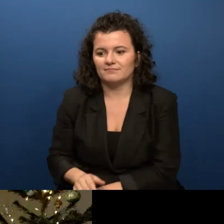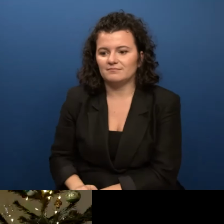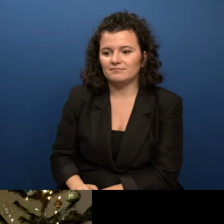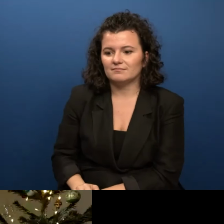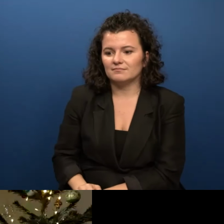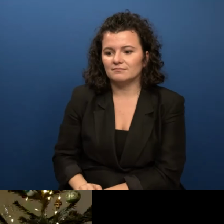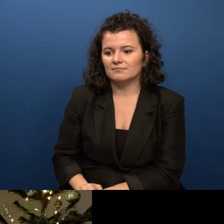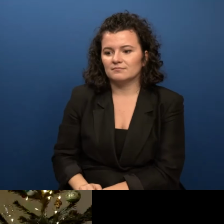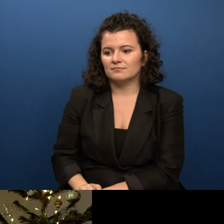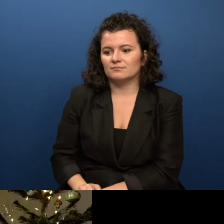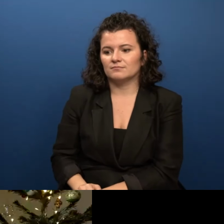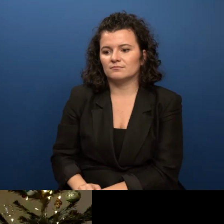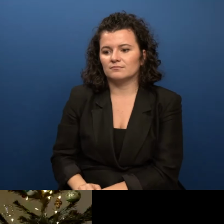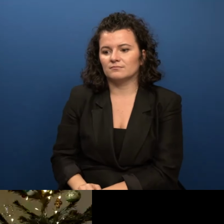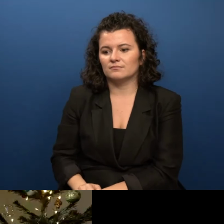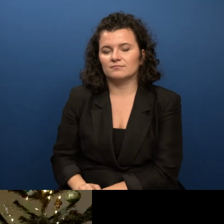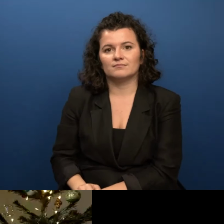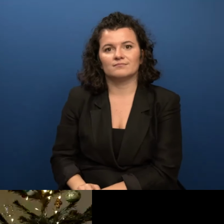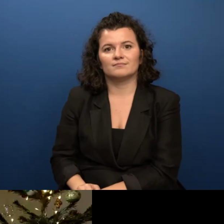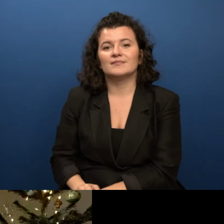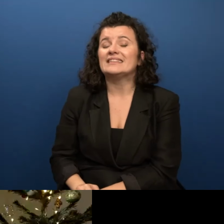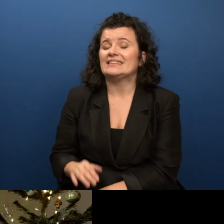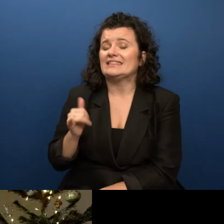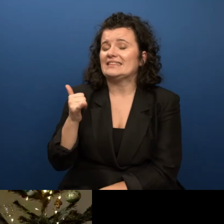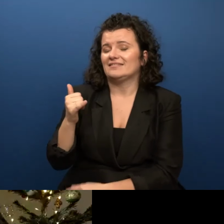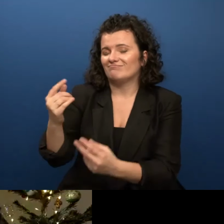Yeah, I think that's really, really important. Thank you,